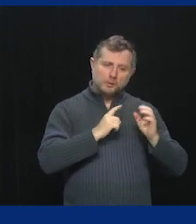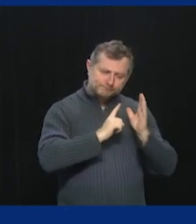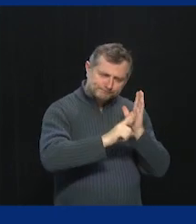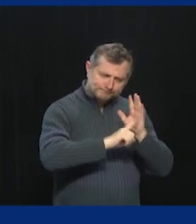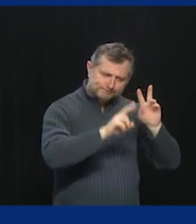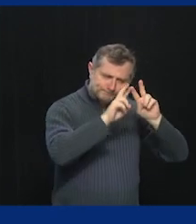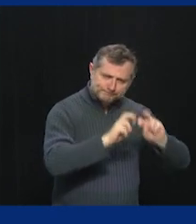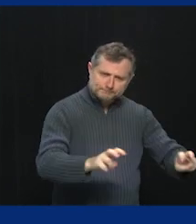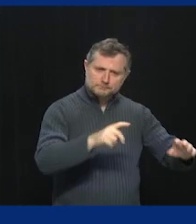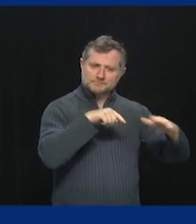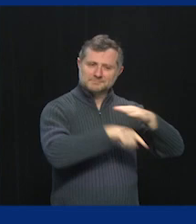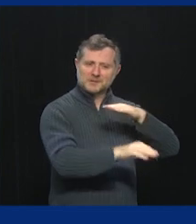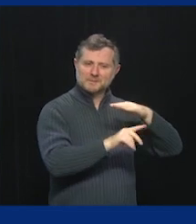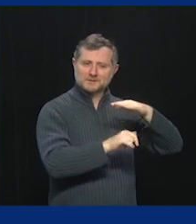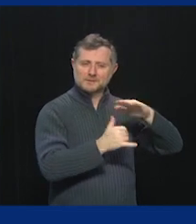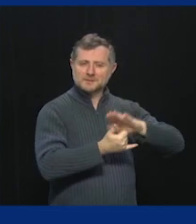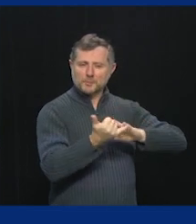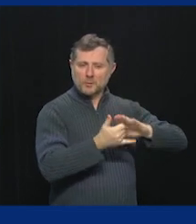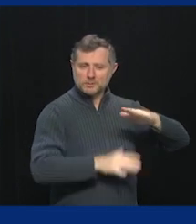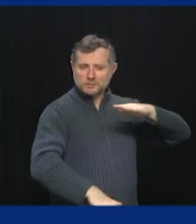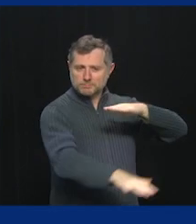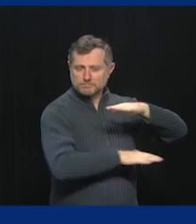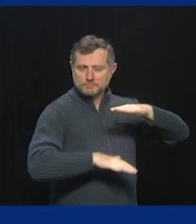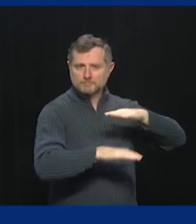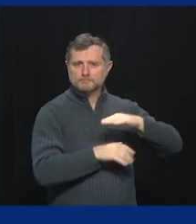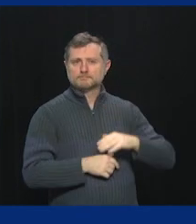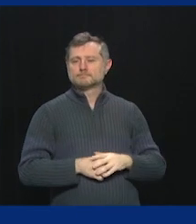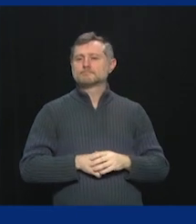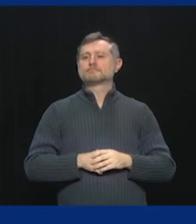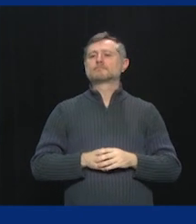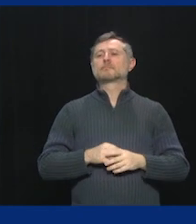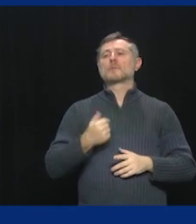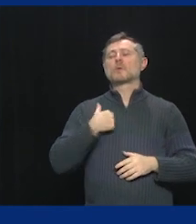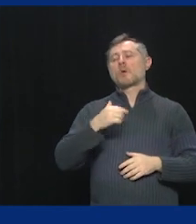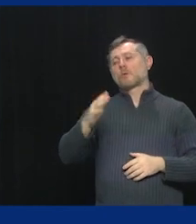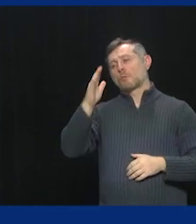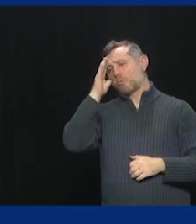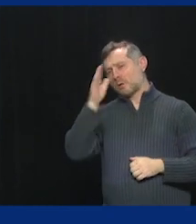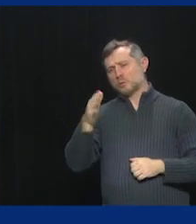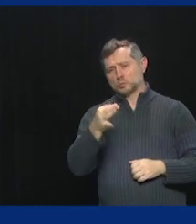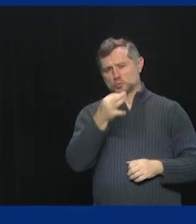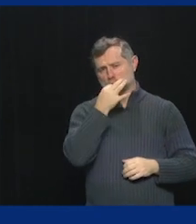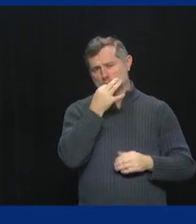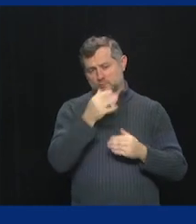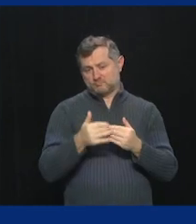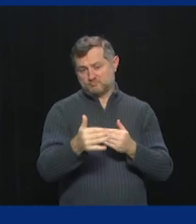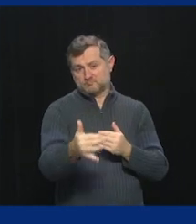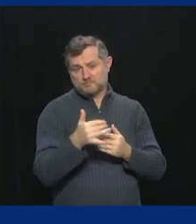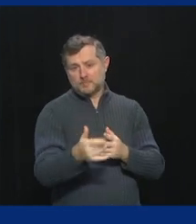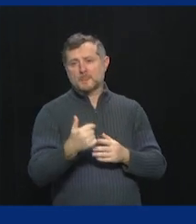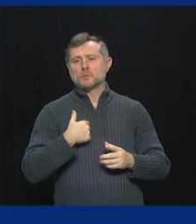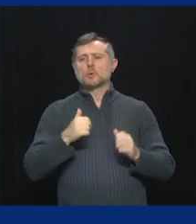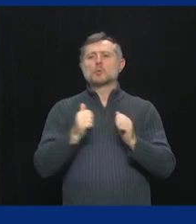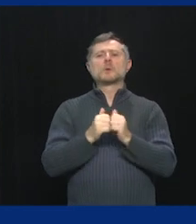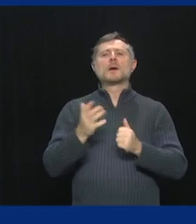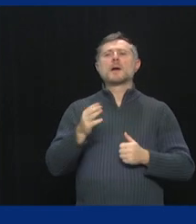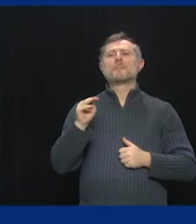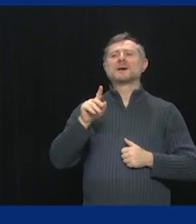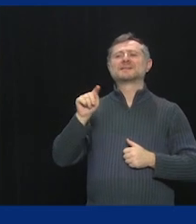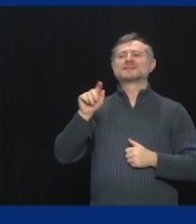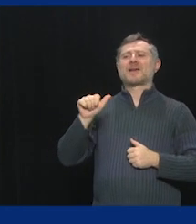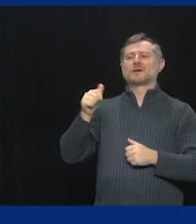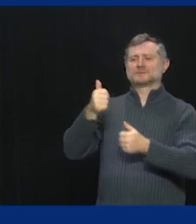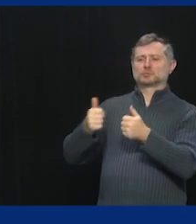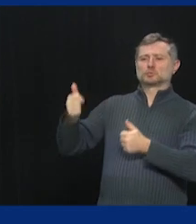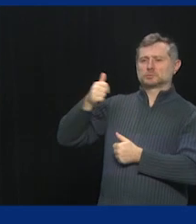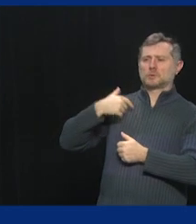happened with the subway system. And I'll be doing a press conference in the near future with the MTA officials right here so we can get